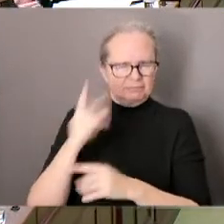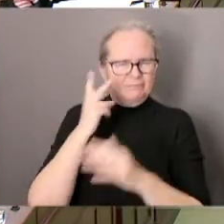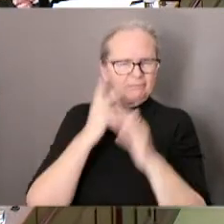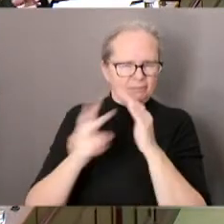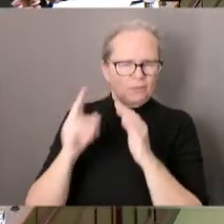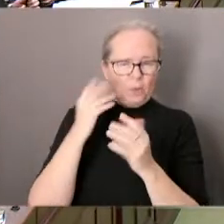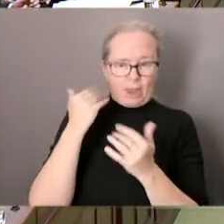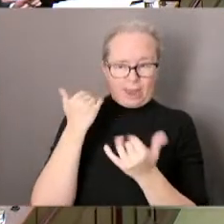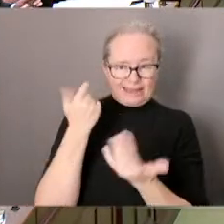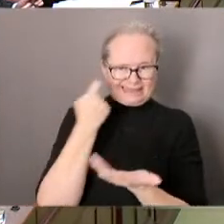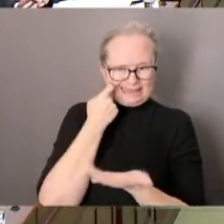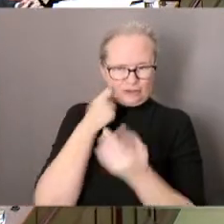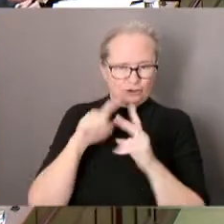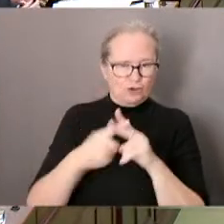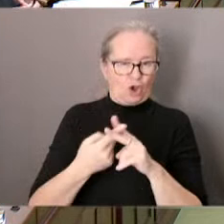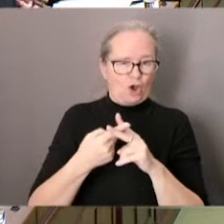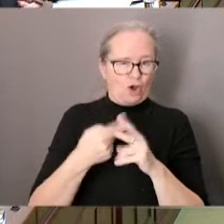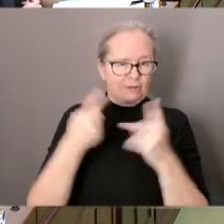statement